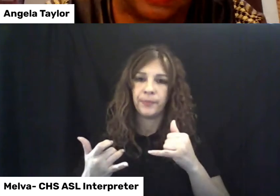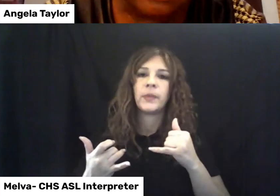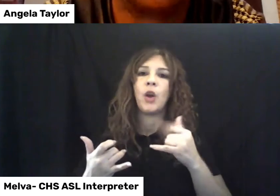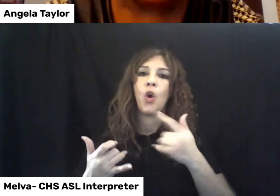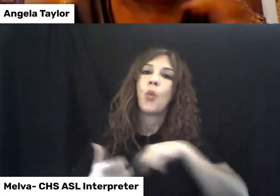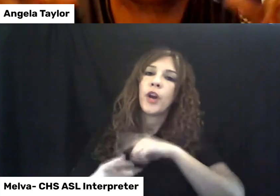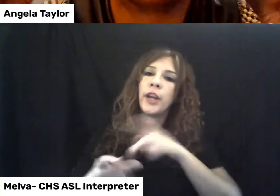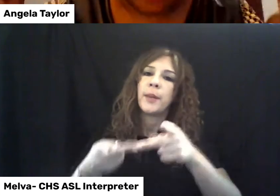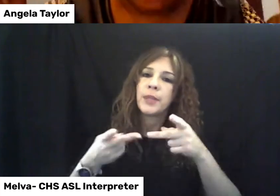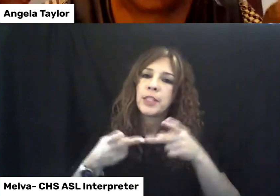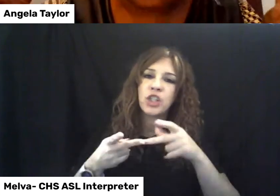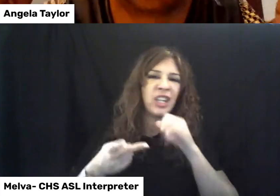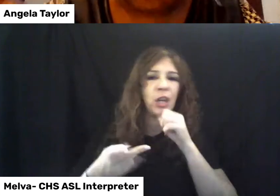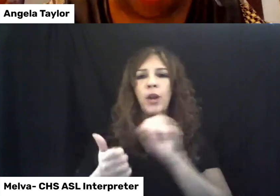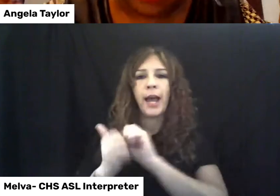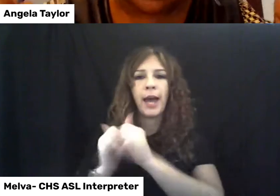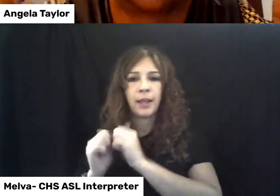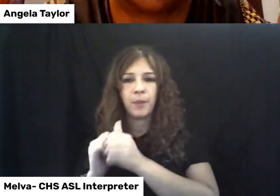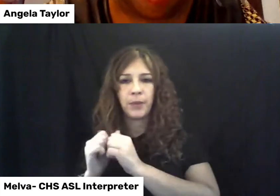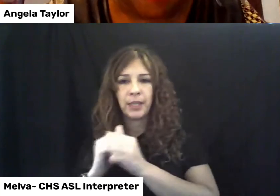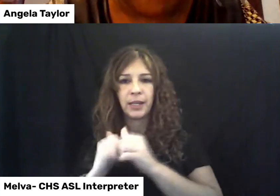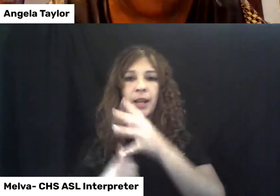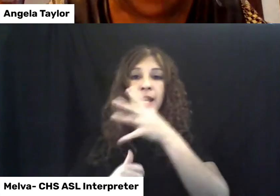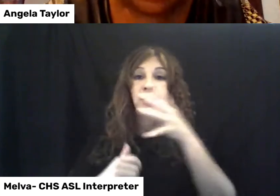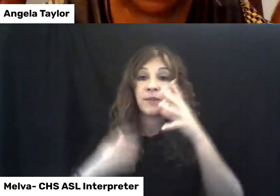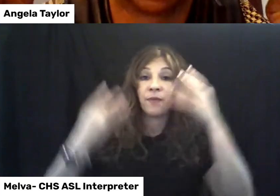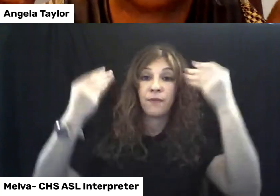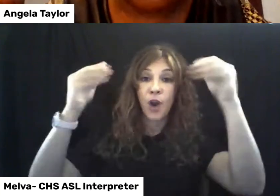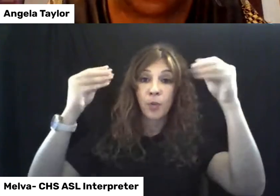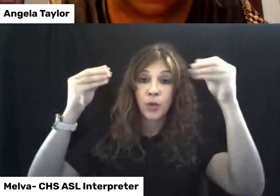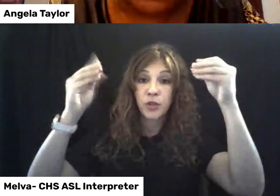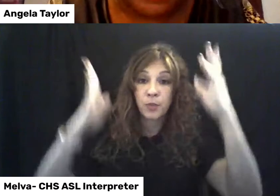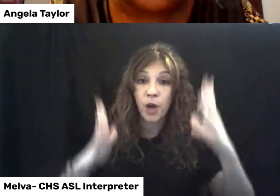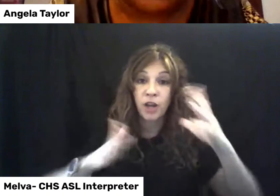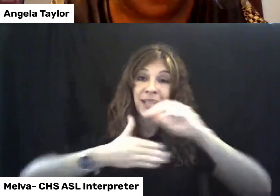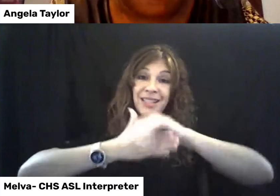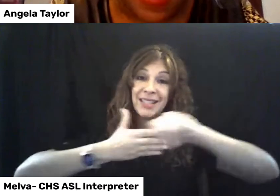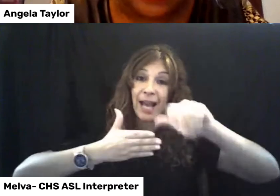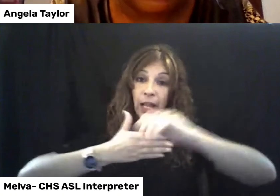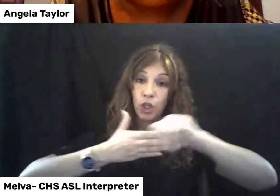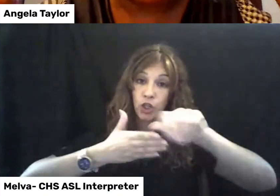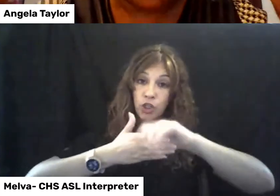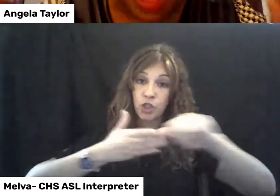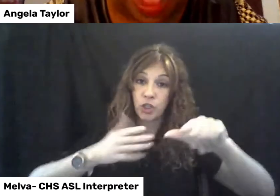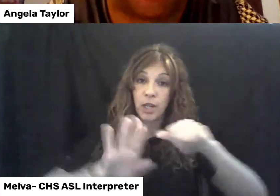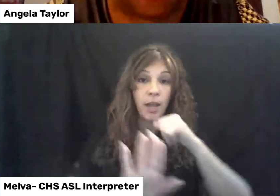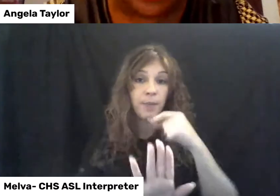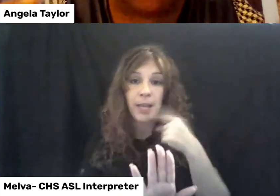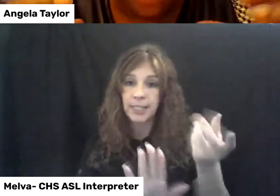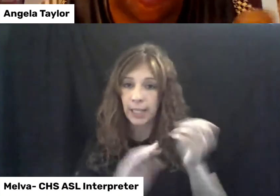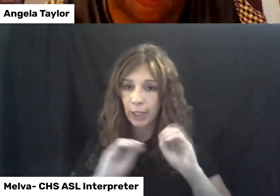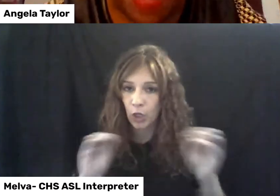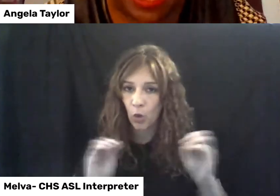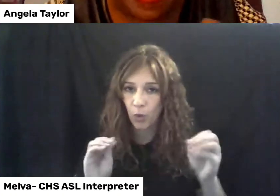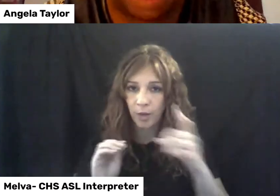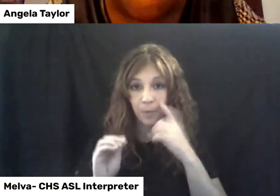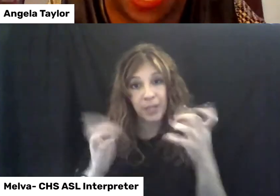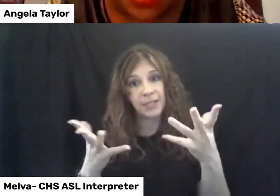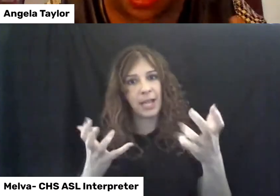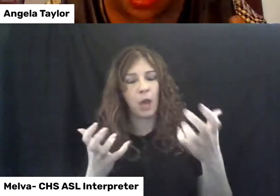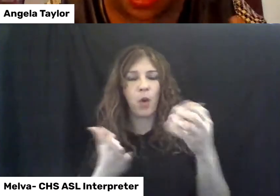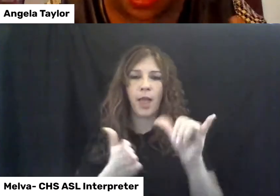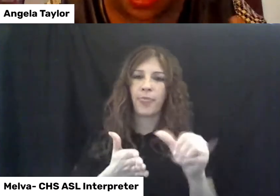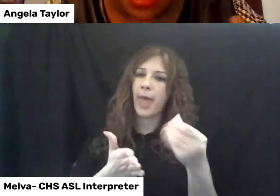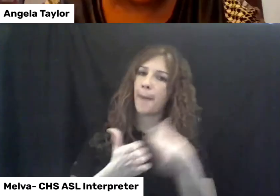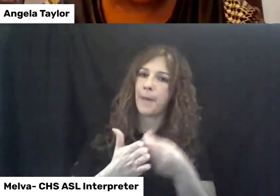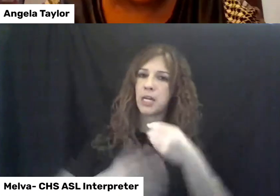competing. There's farmers market dollars, and I'm not telling nobody because I want it for me and